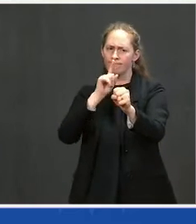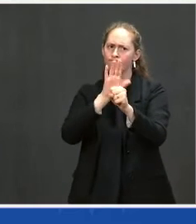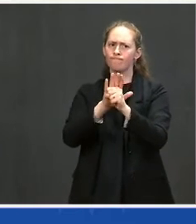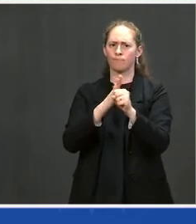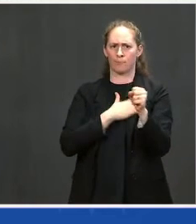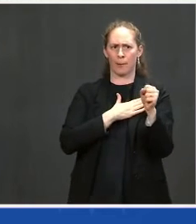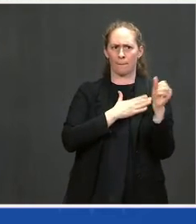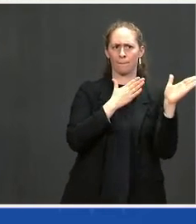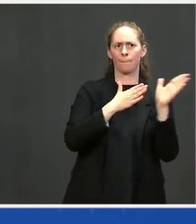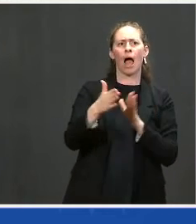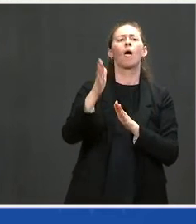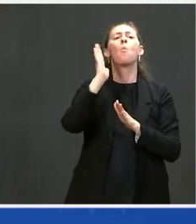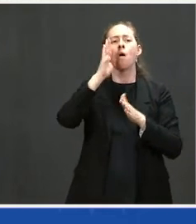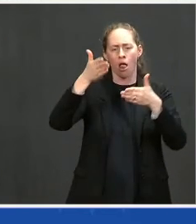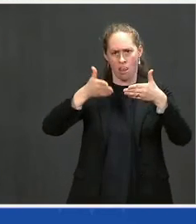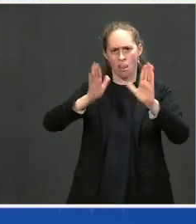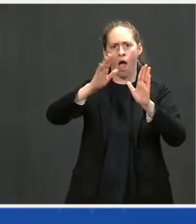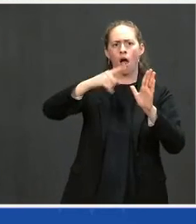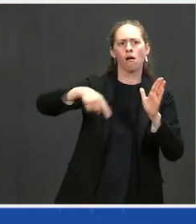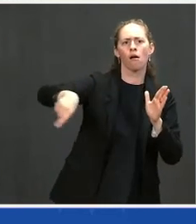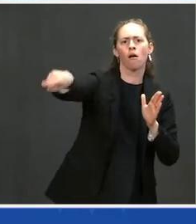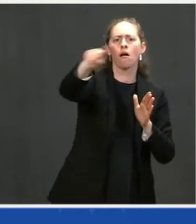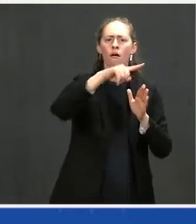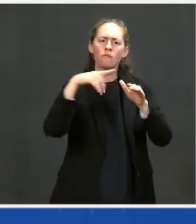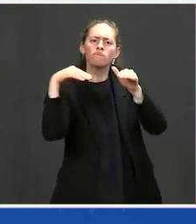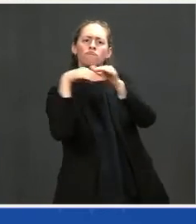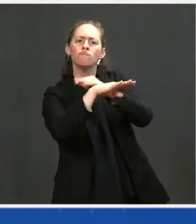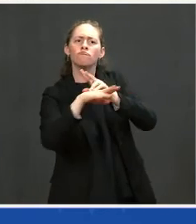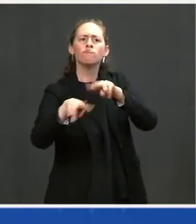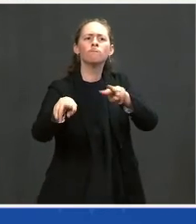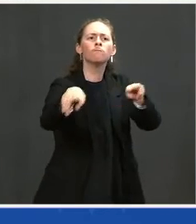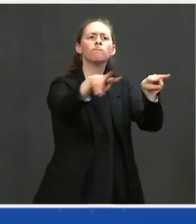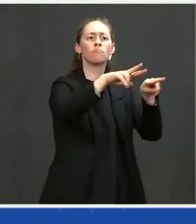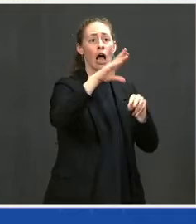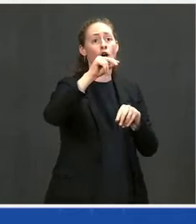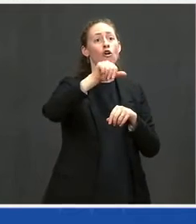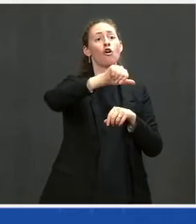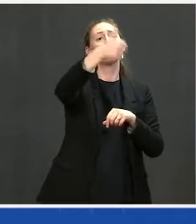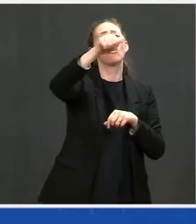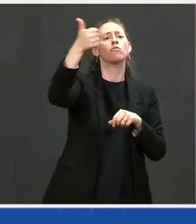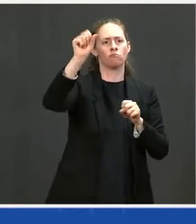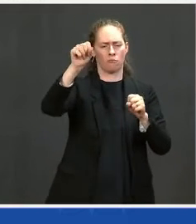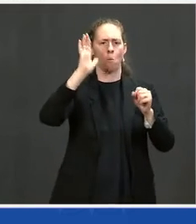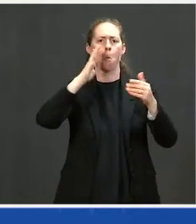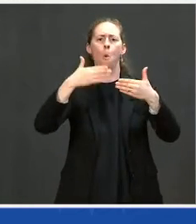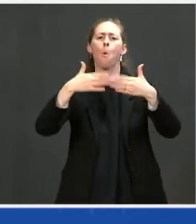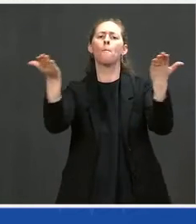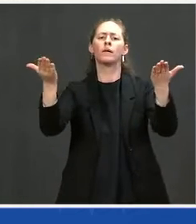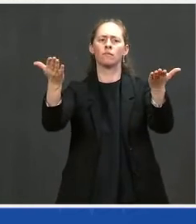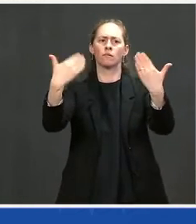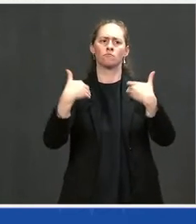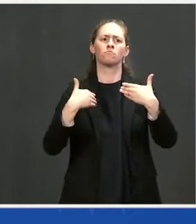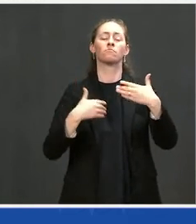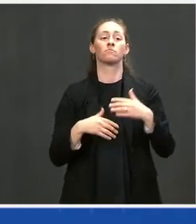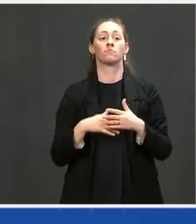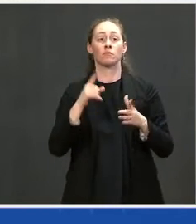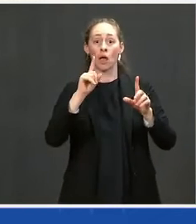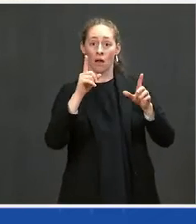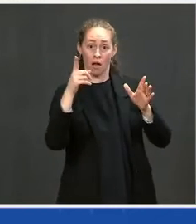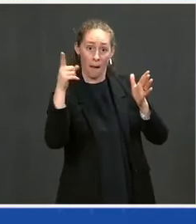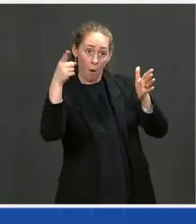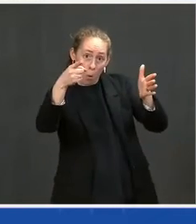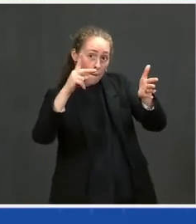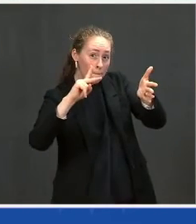access to not just them, but to other facilities as well. How soon will journalists be able to have access to the facilities? We've obviously